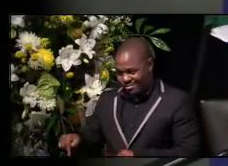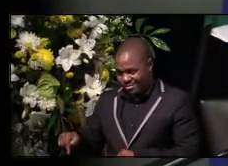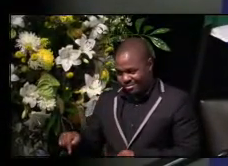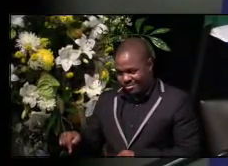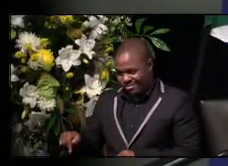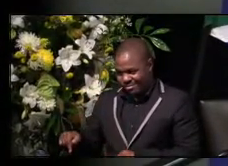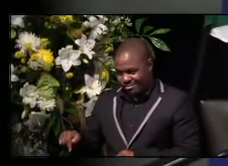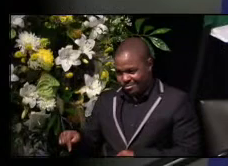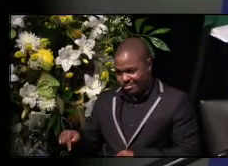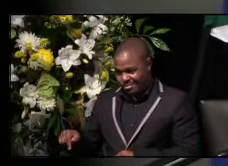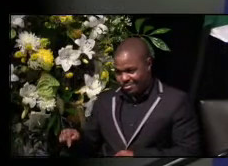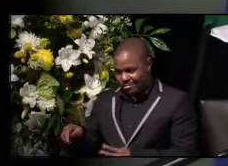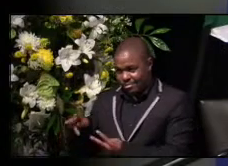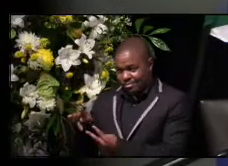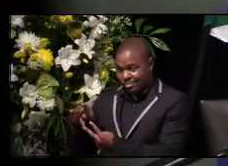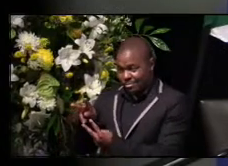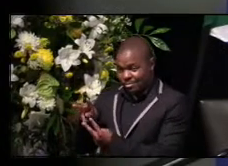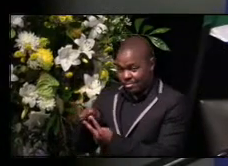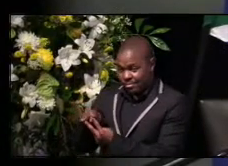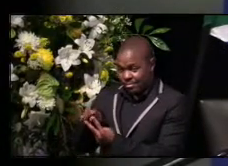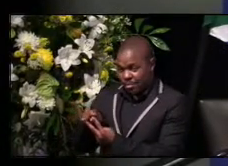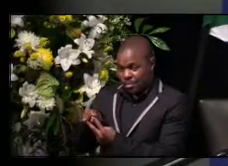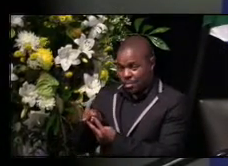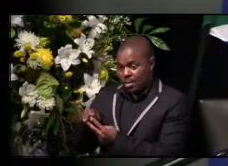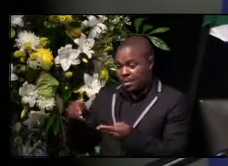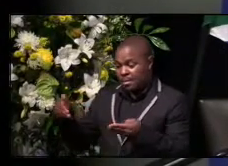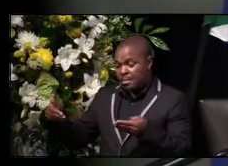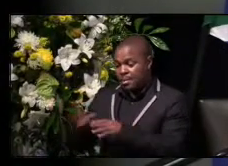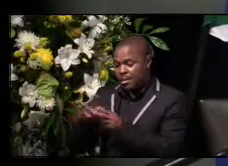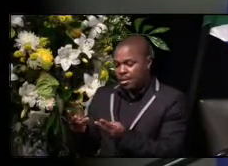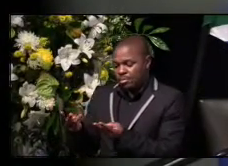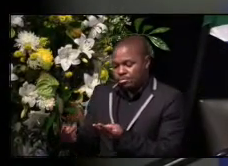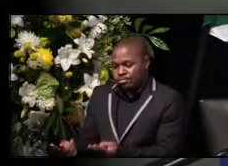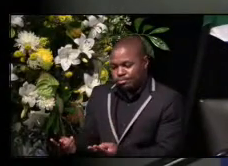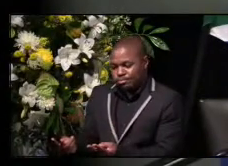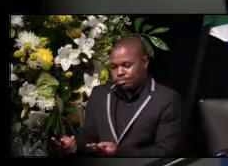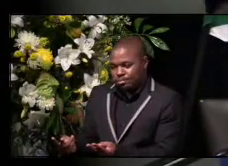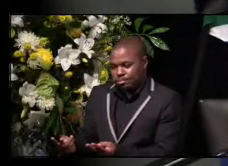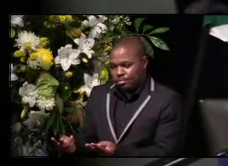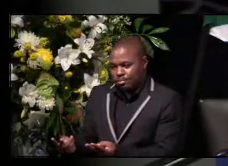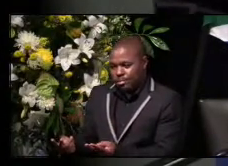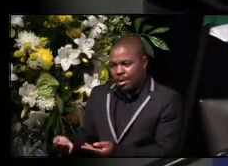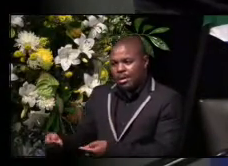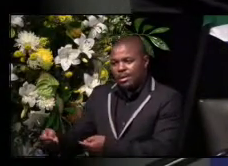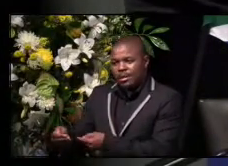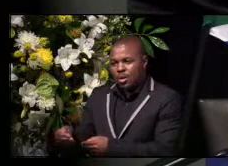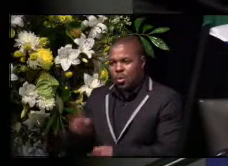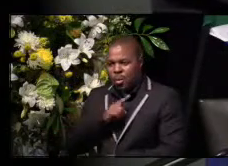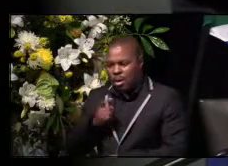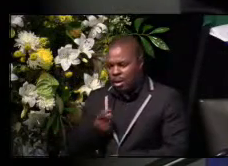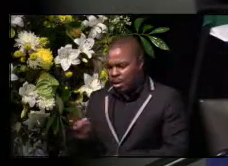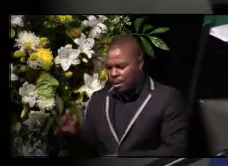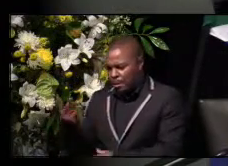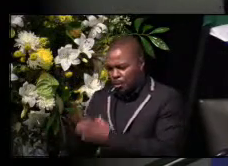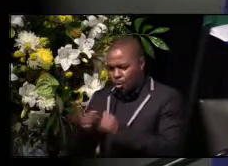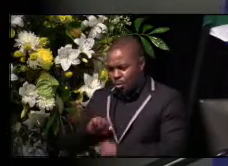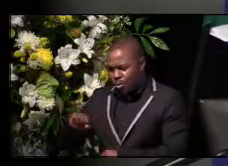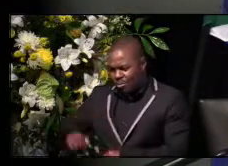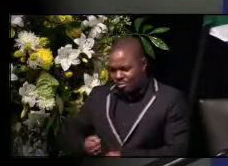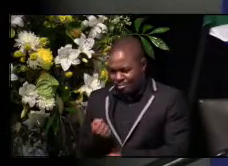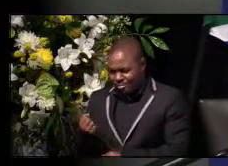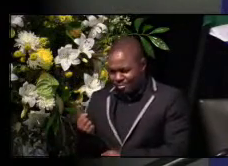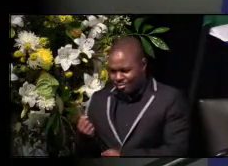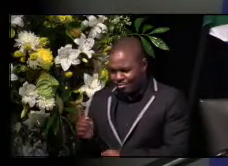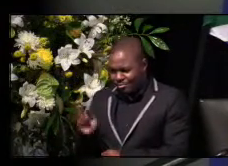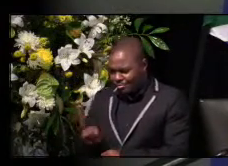and Rebecca murakotani are buried next to each other not because they were husband and wife it's